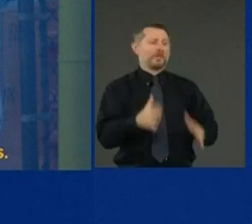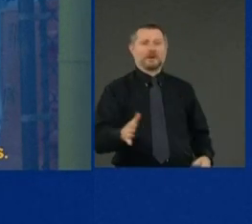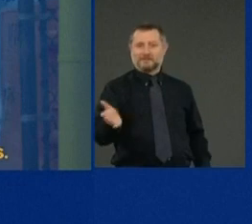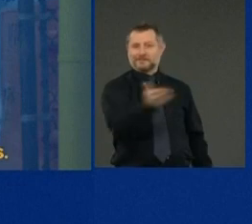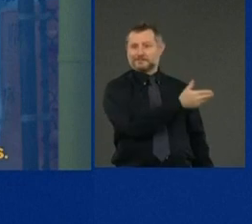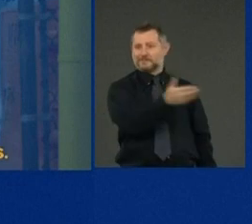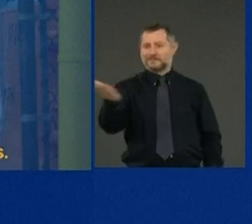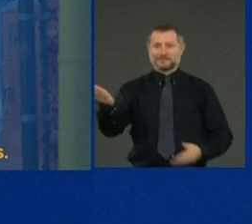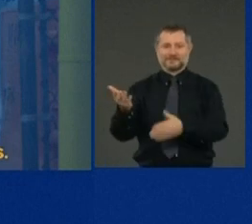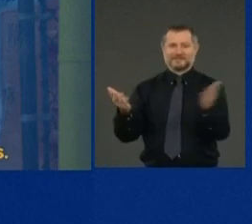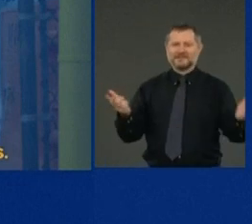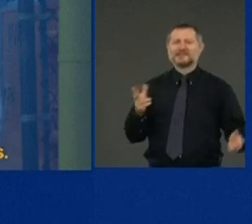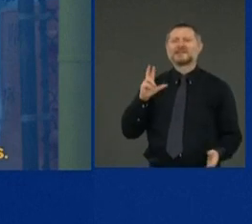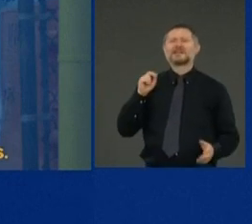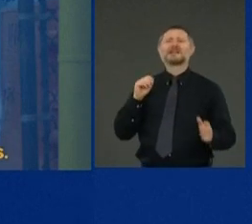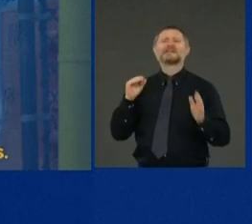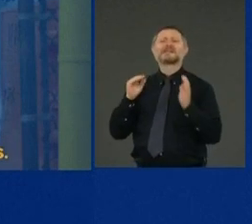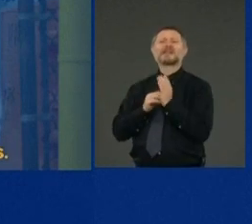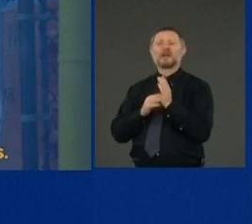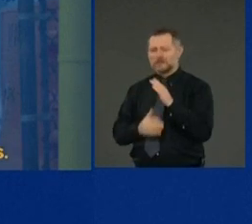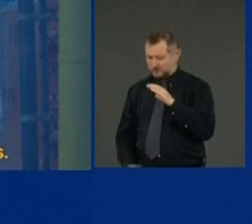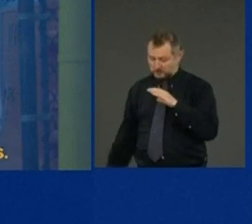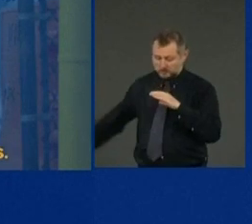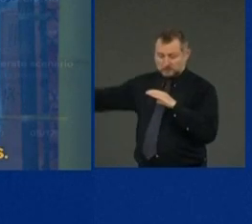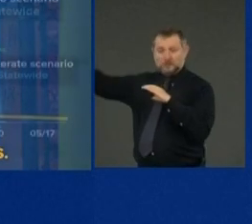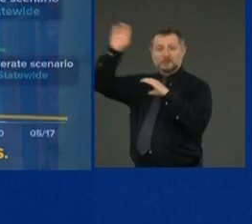30,000 more projection in 1 week.